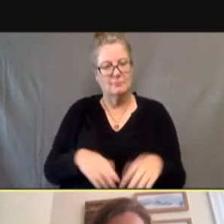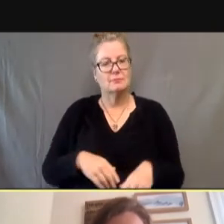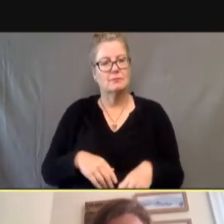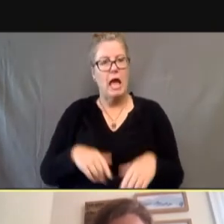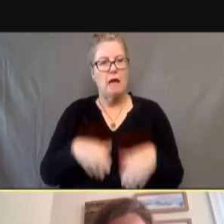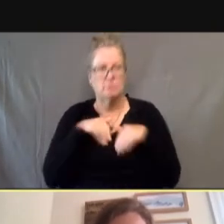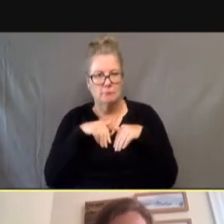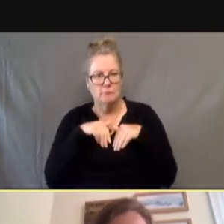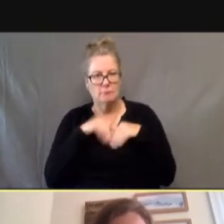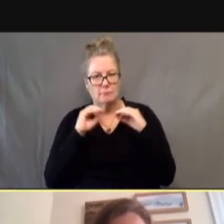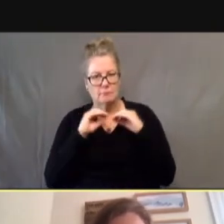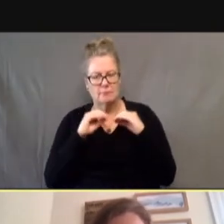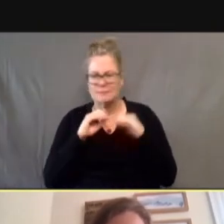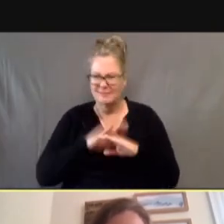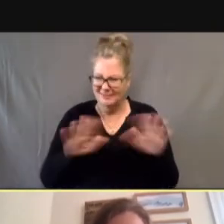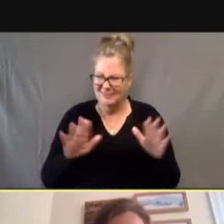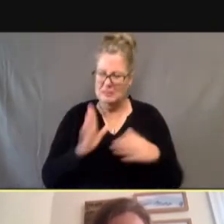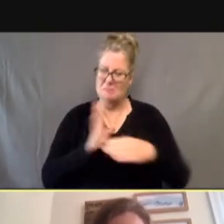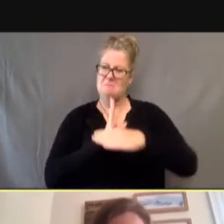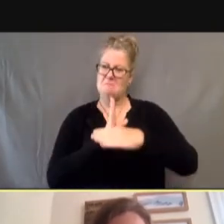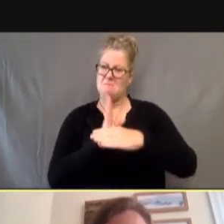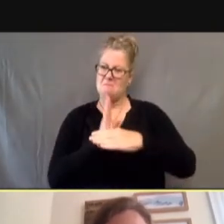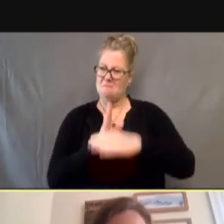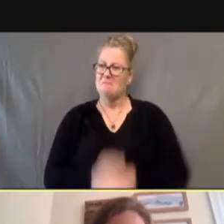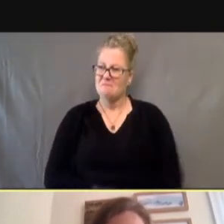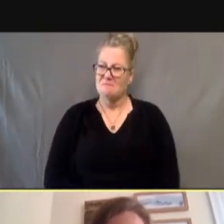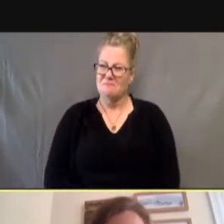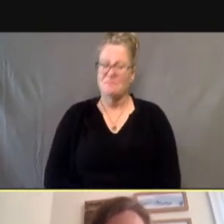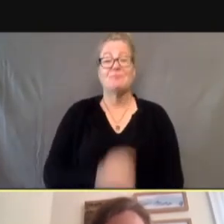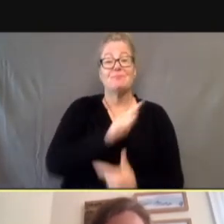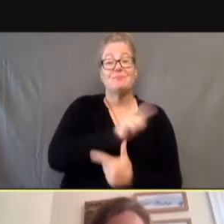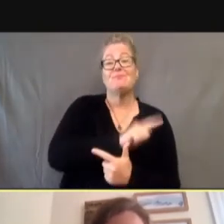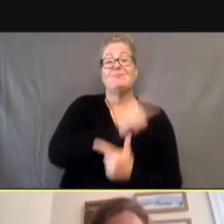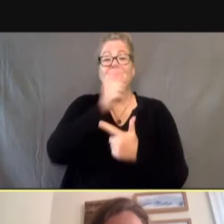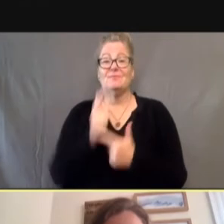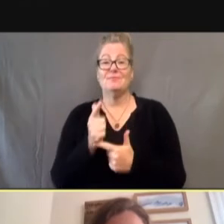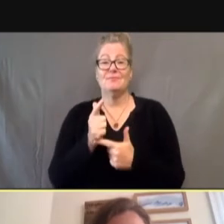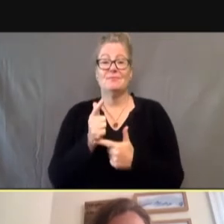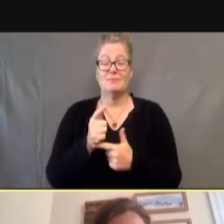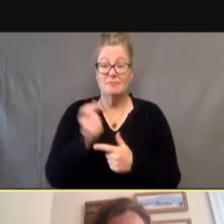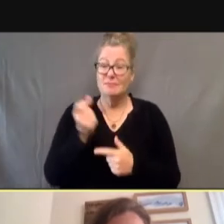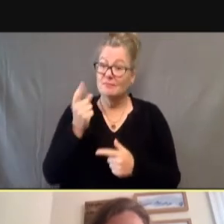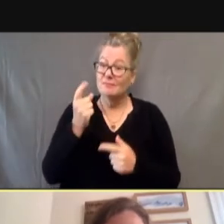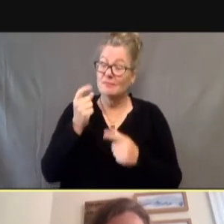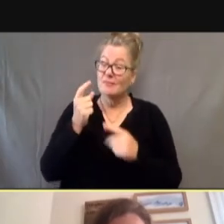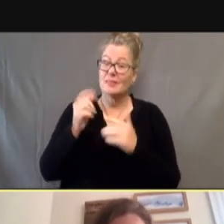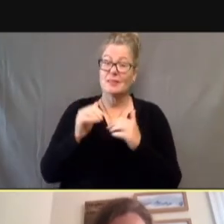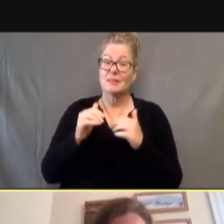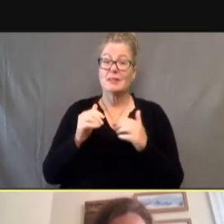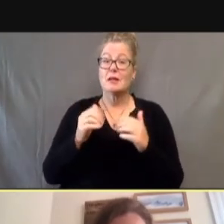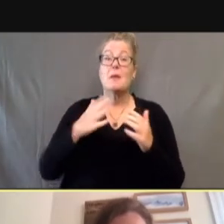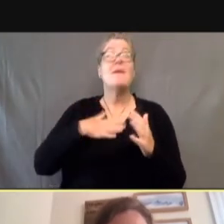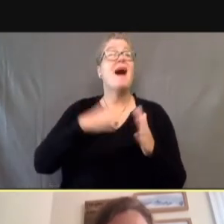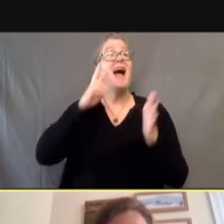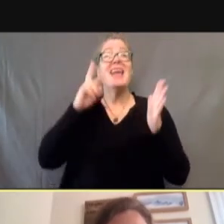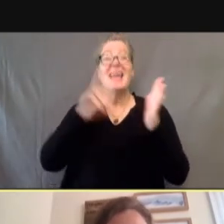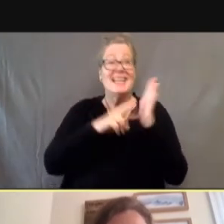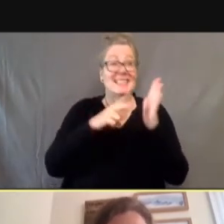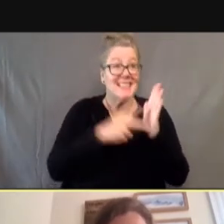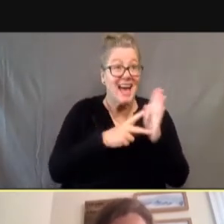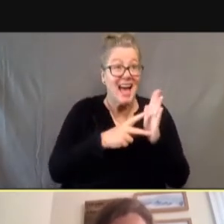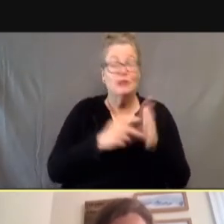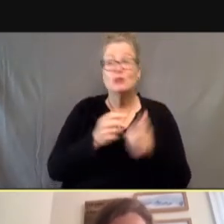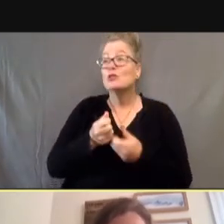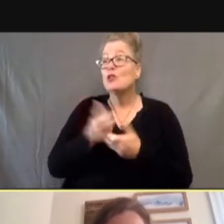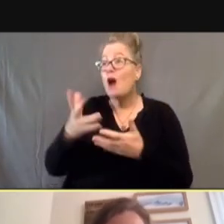The next two rules go together. The first one is to recognize that the impact of our words and actions is more important than our intention. And on the flip